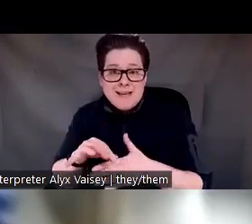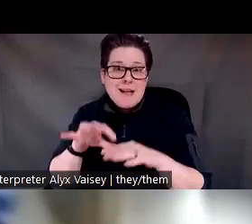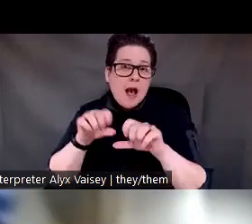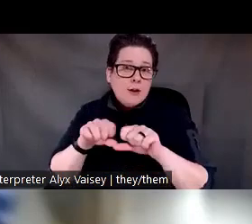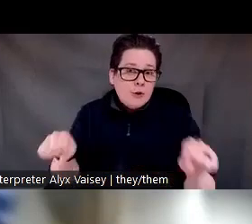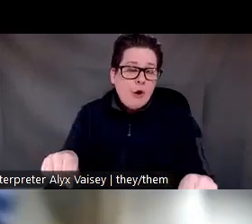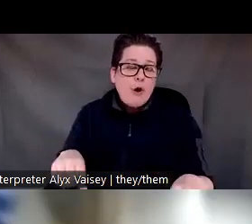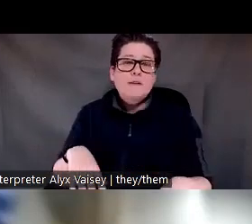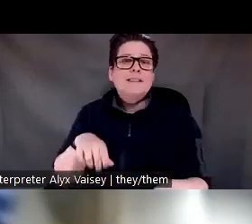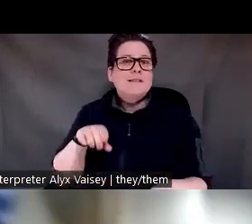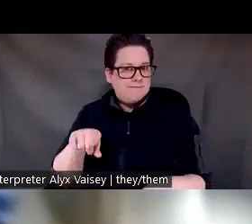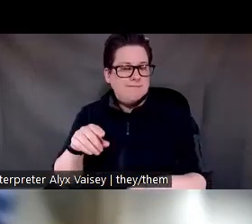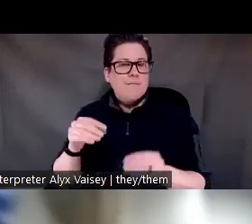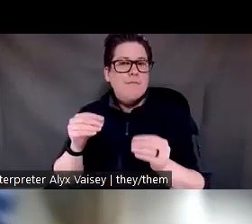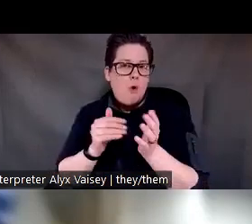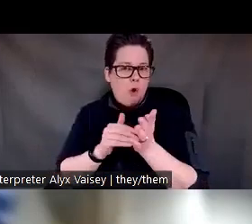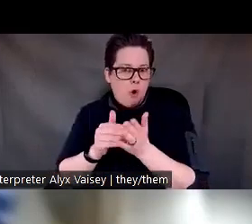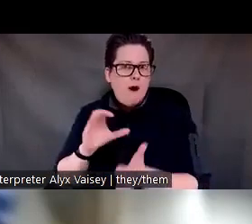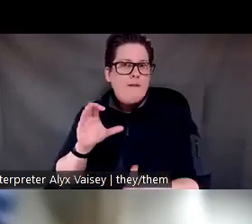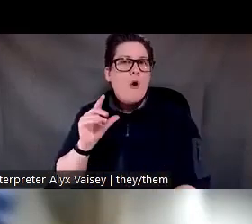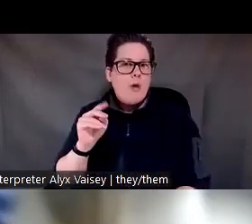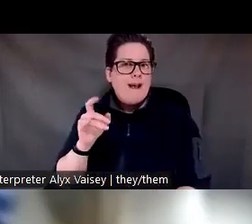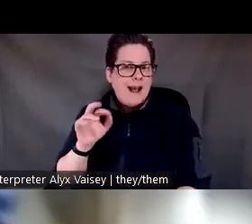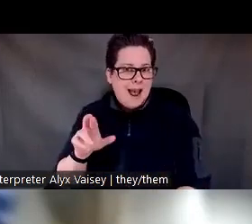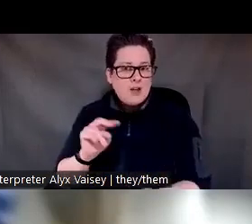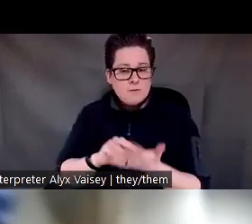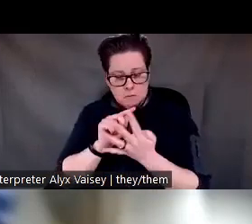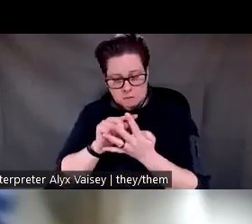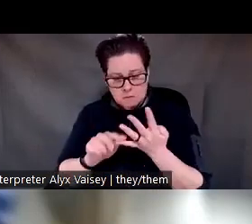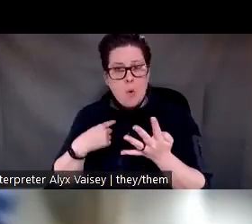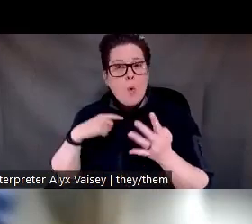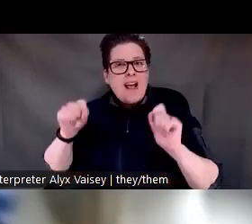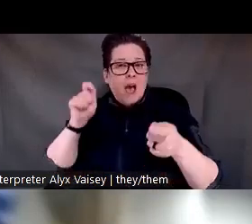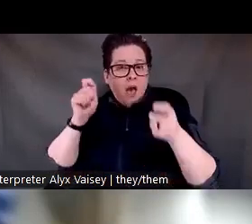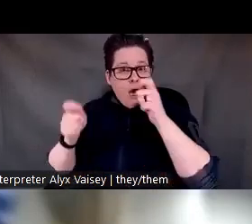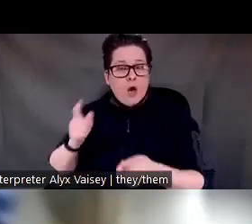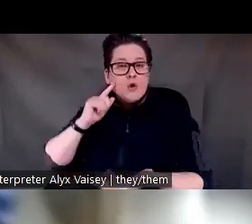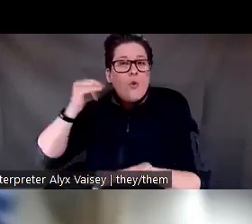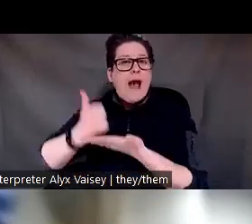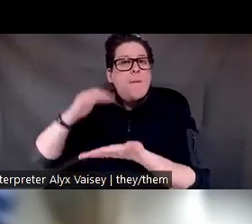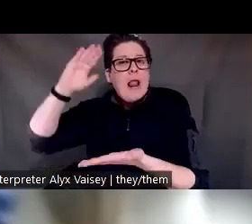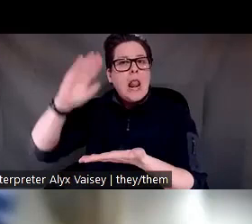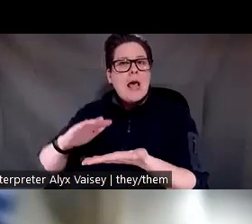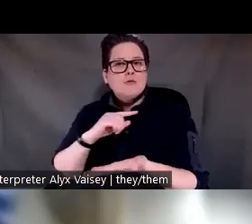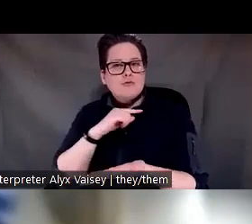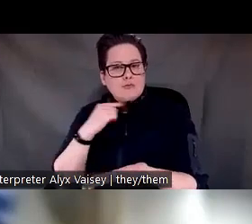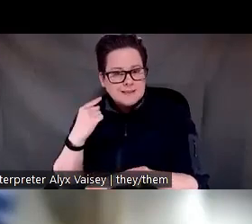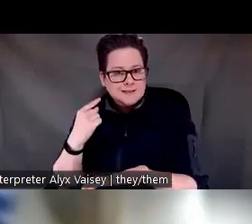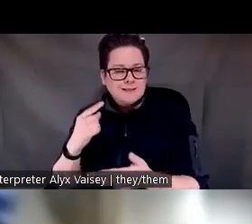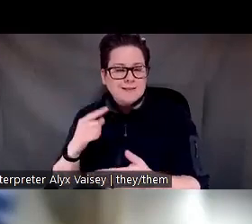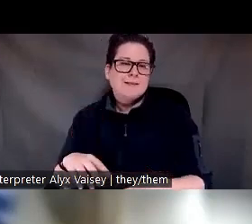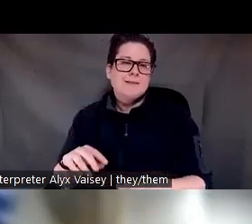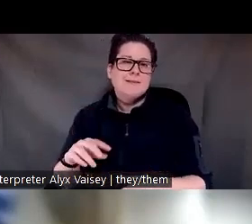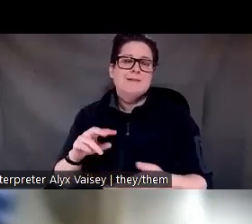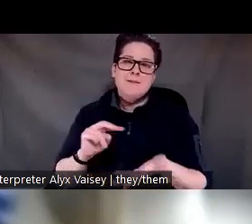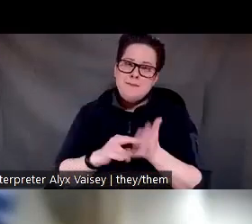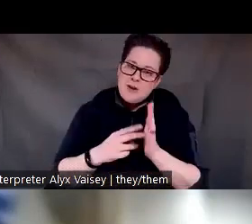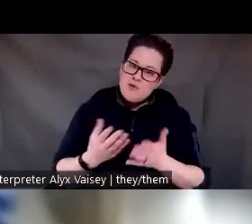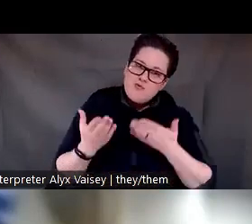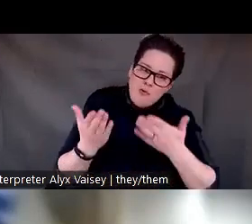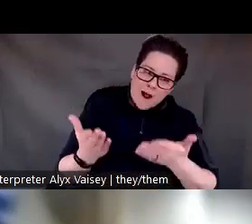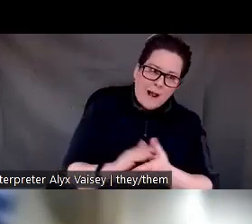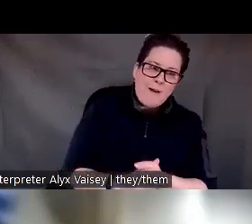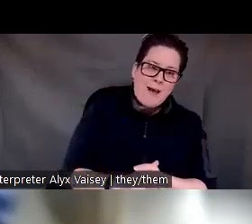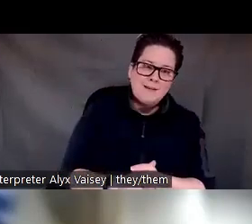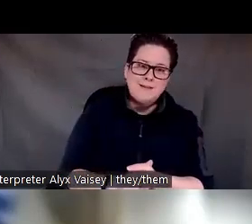general, in terms of things that we can modify to decrease our risk, we usually recommend that